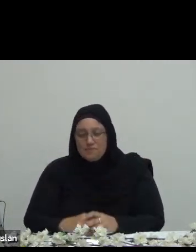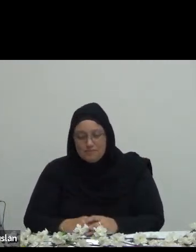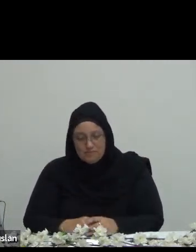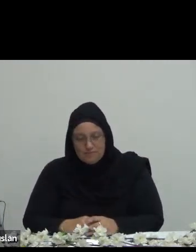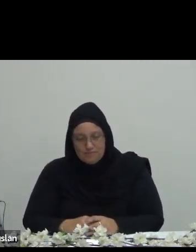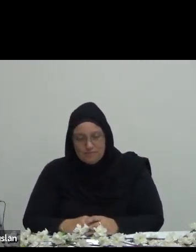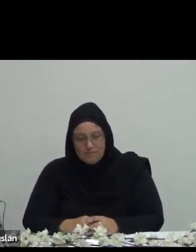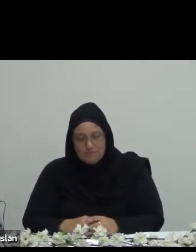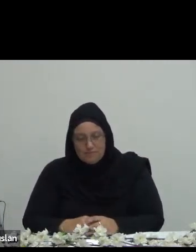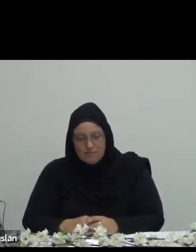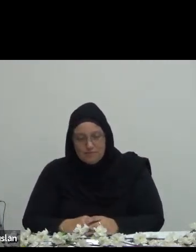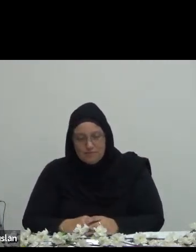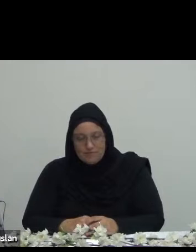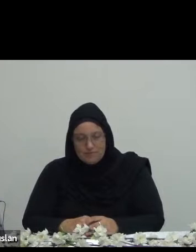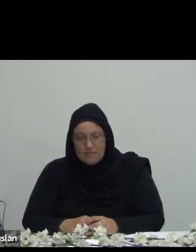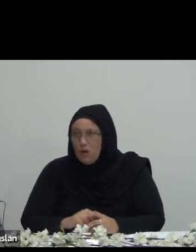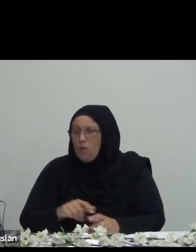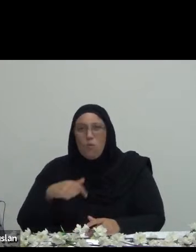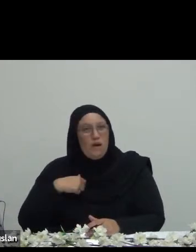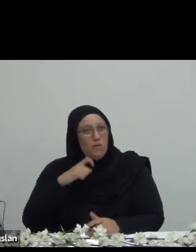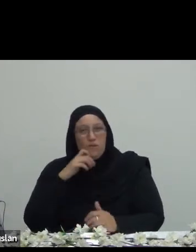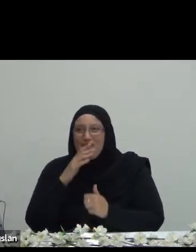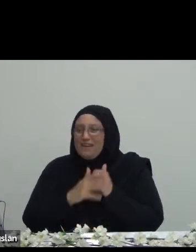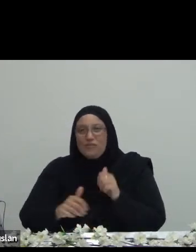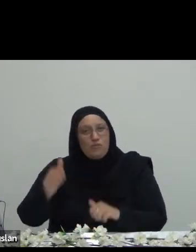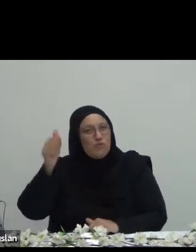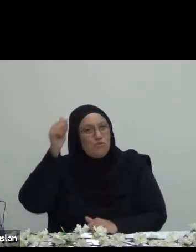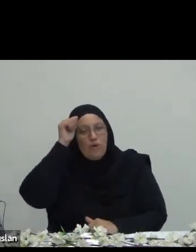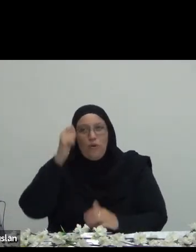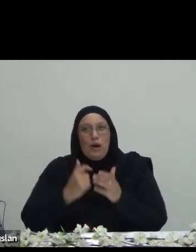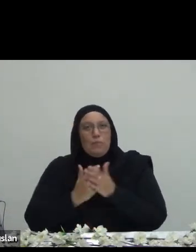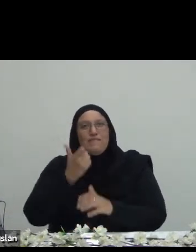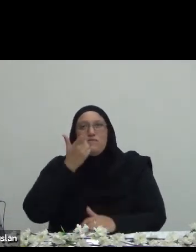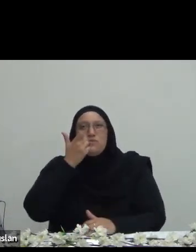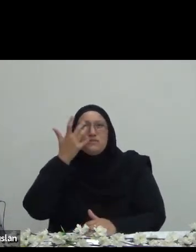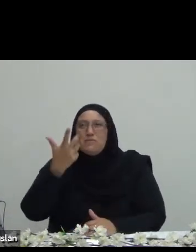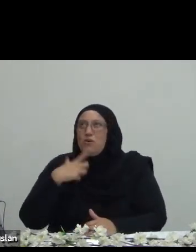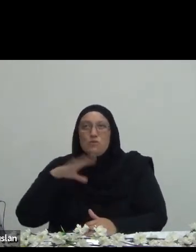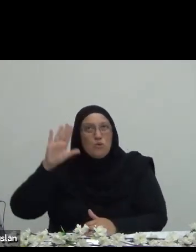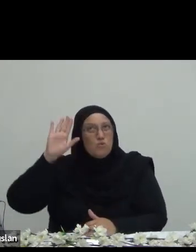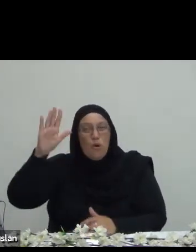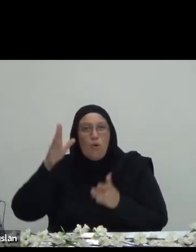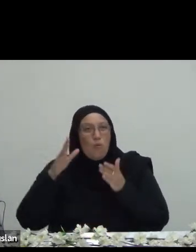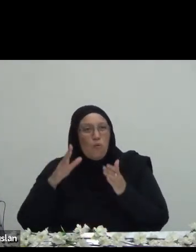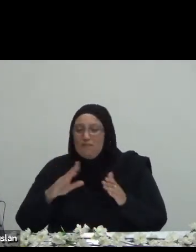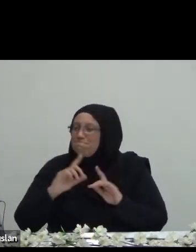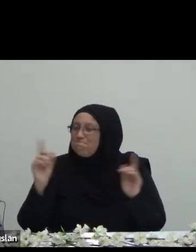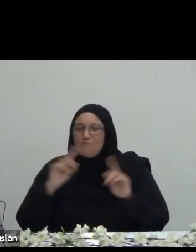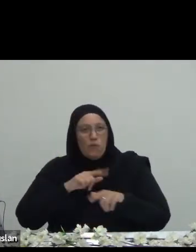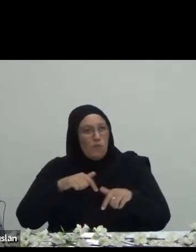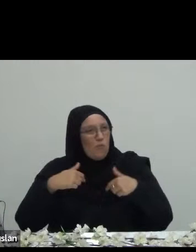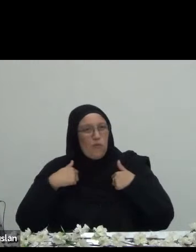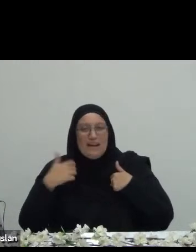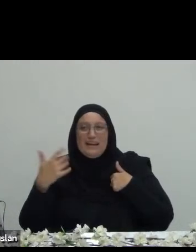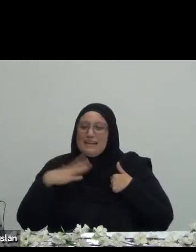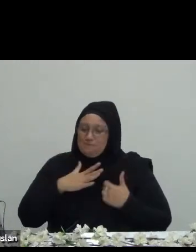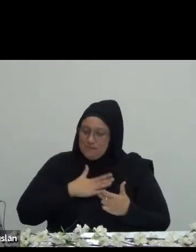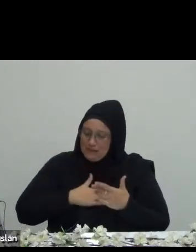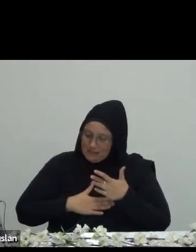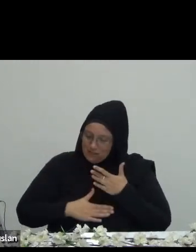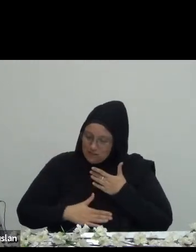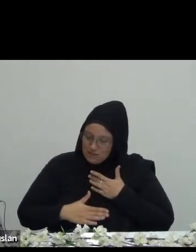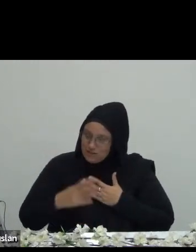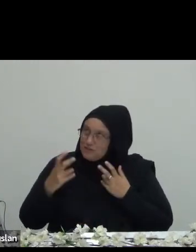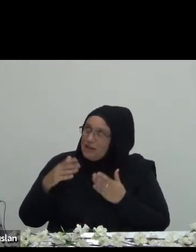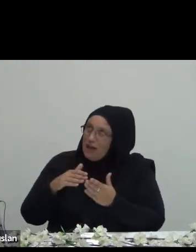But we'll never know, 'cause that's not the way it works. Help me find